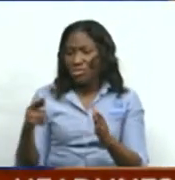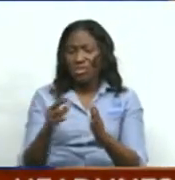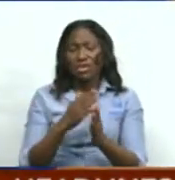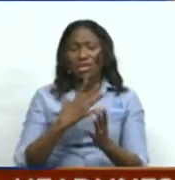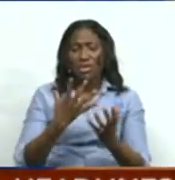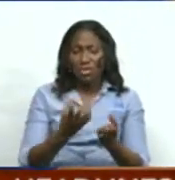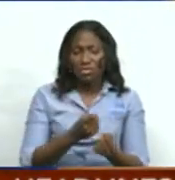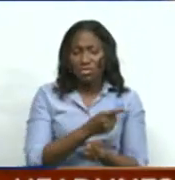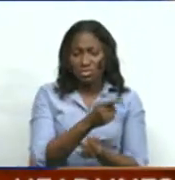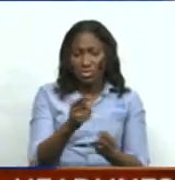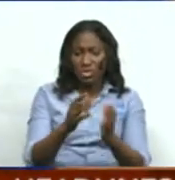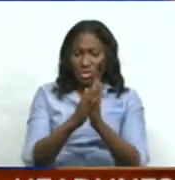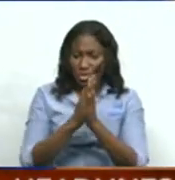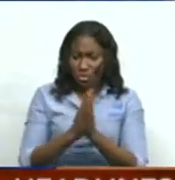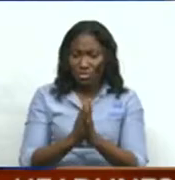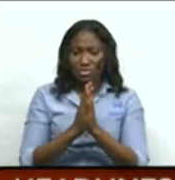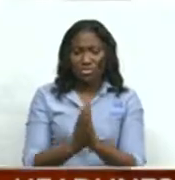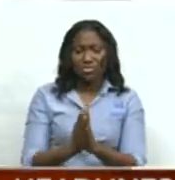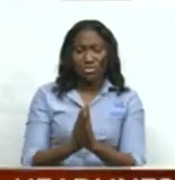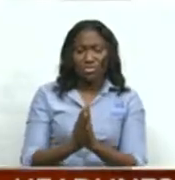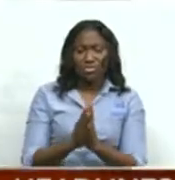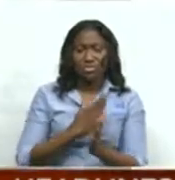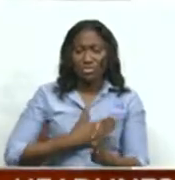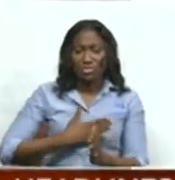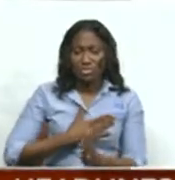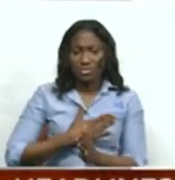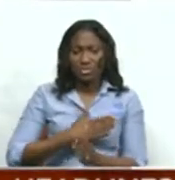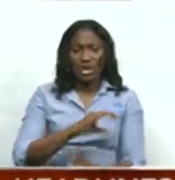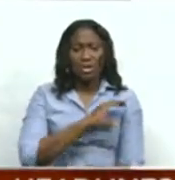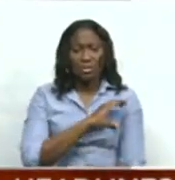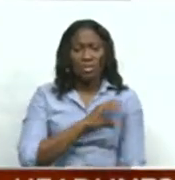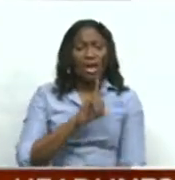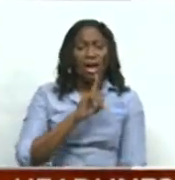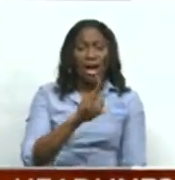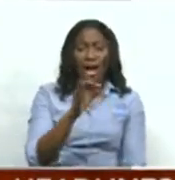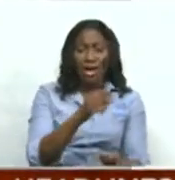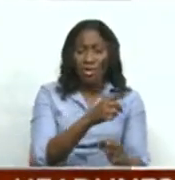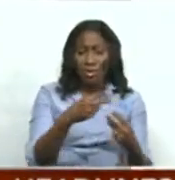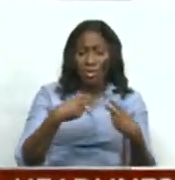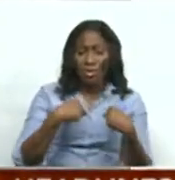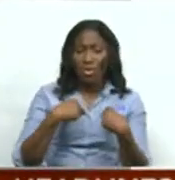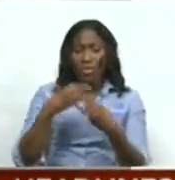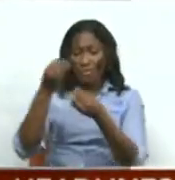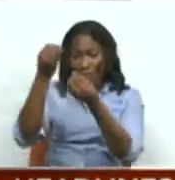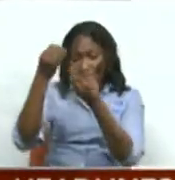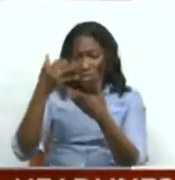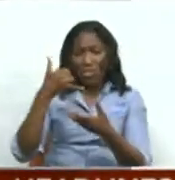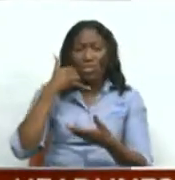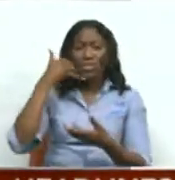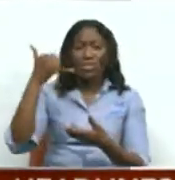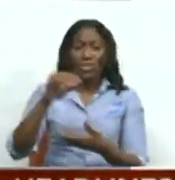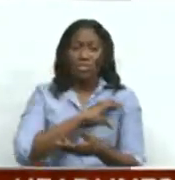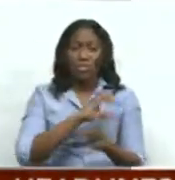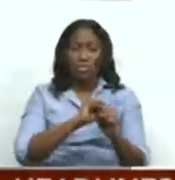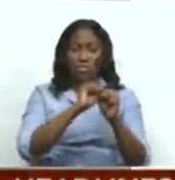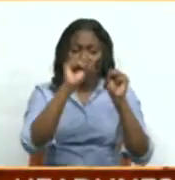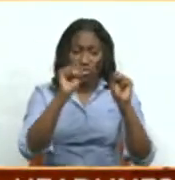to join us in prayers for this lady, please. The police is asking anyone with information to call the West End Police Station at